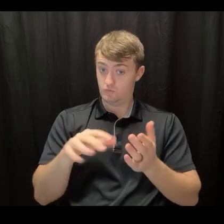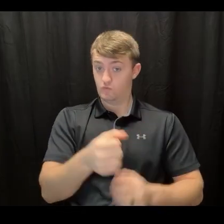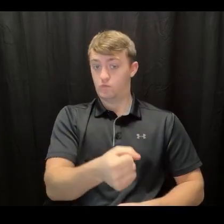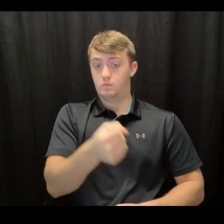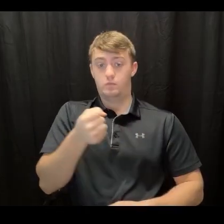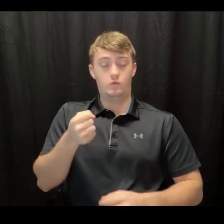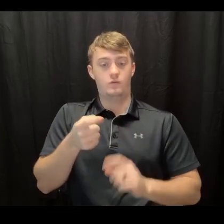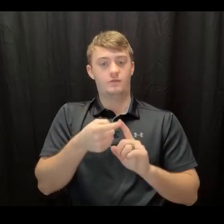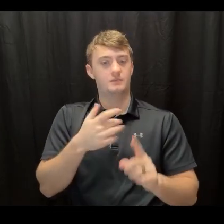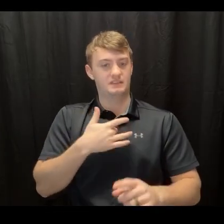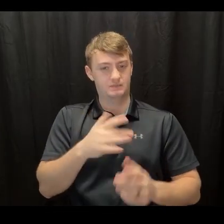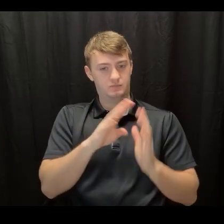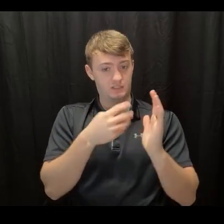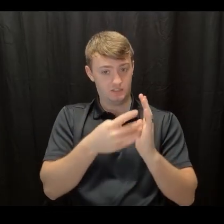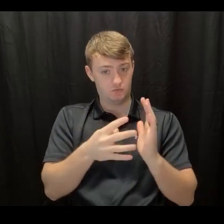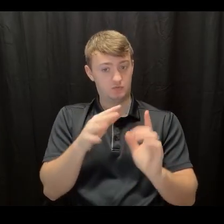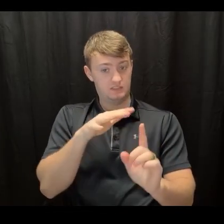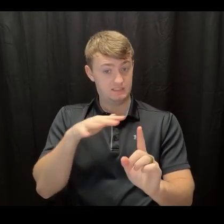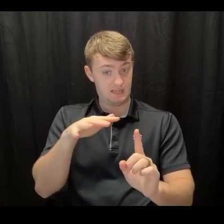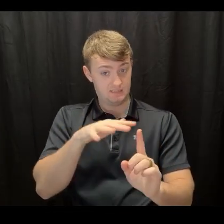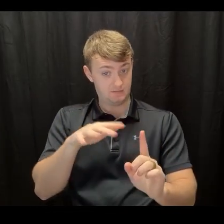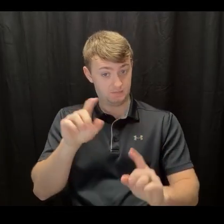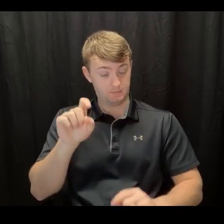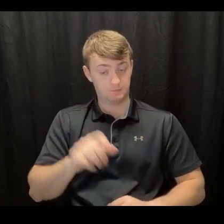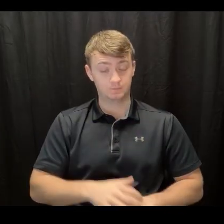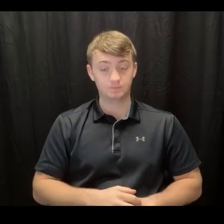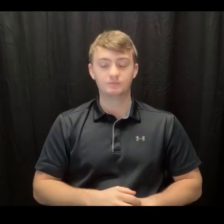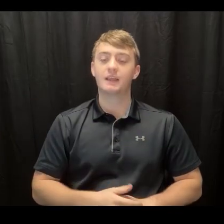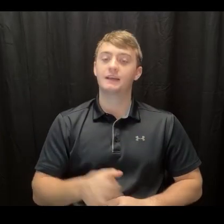removed from their typical schedule or setting?